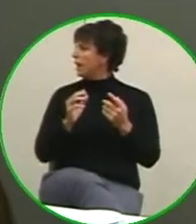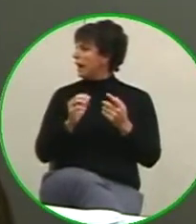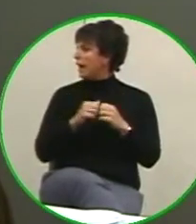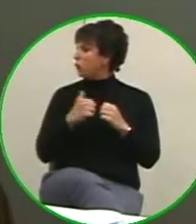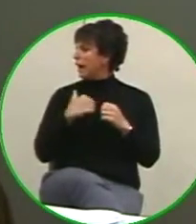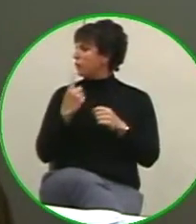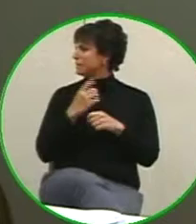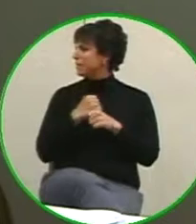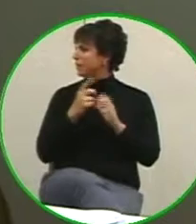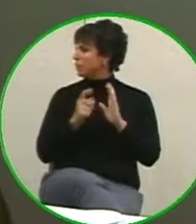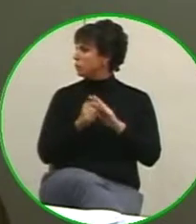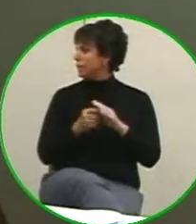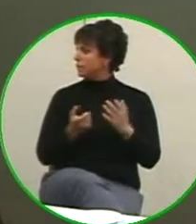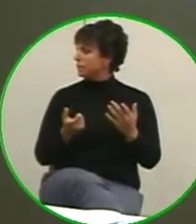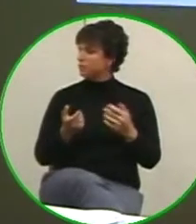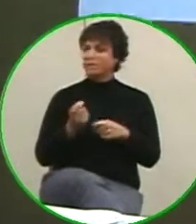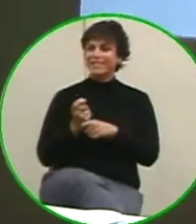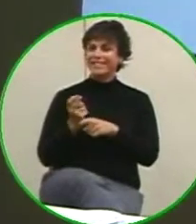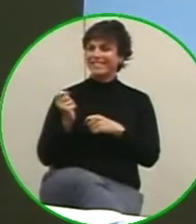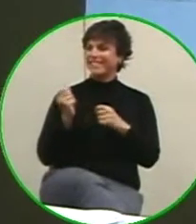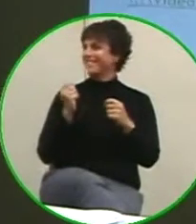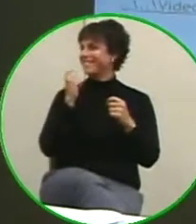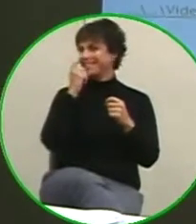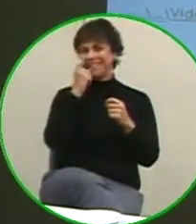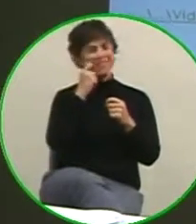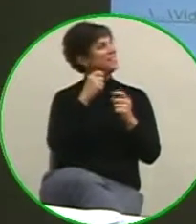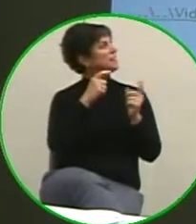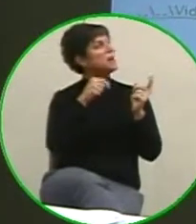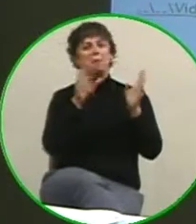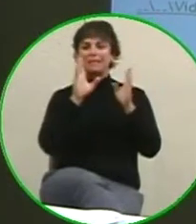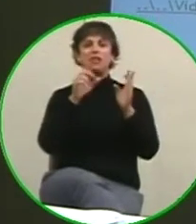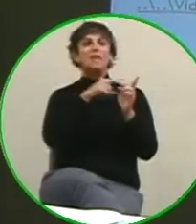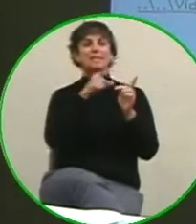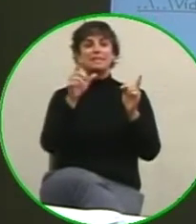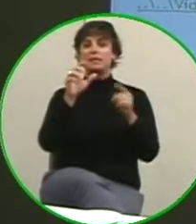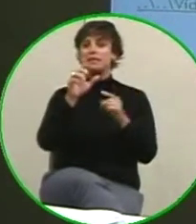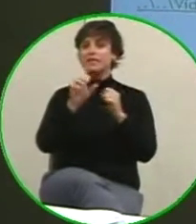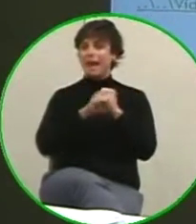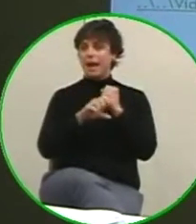This is about what you pay attention. This is an ad.